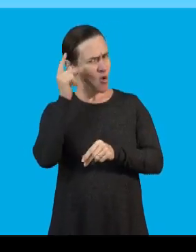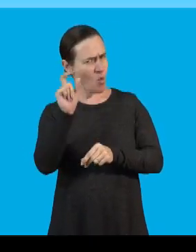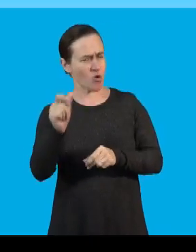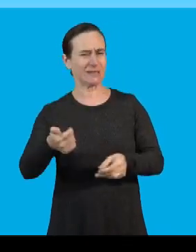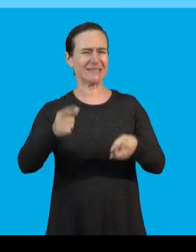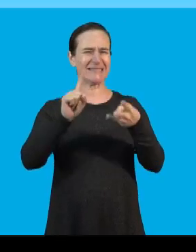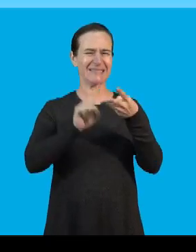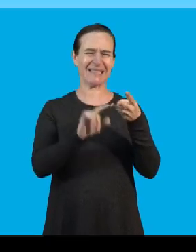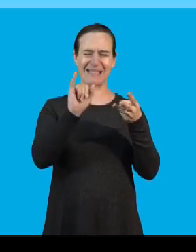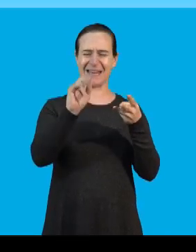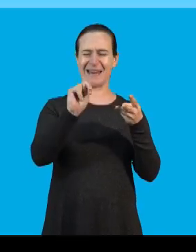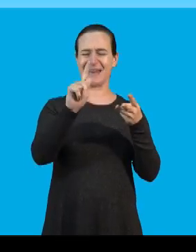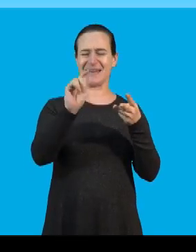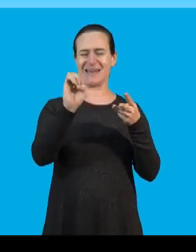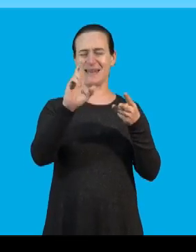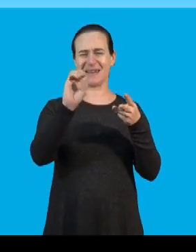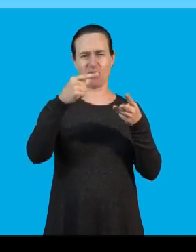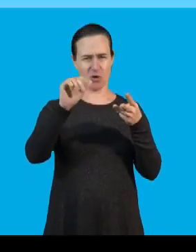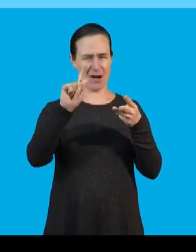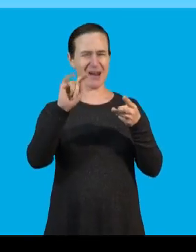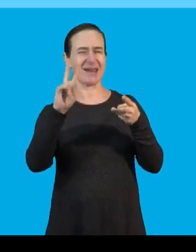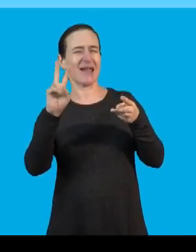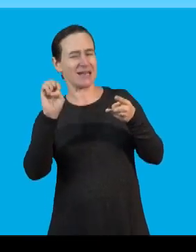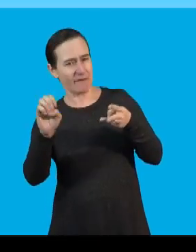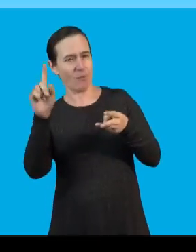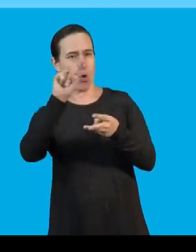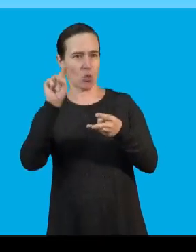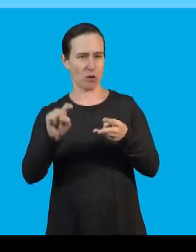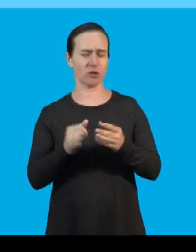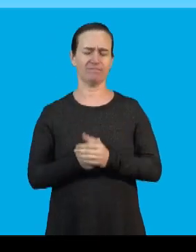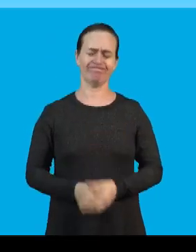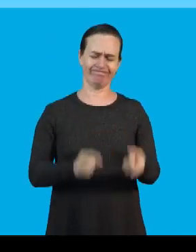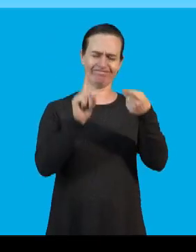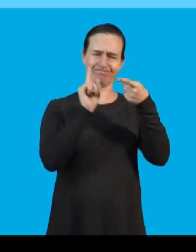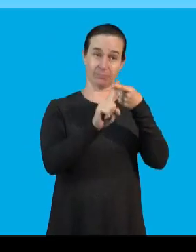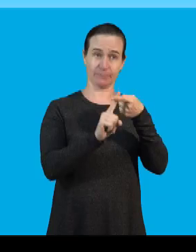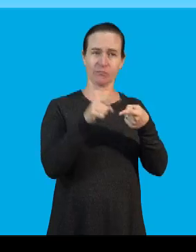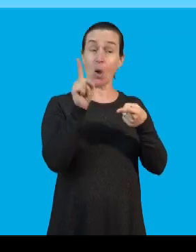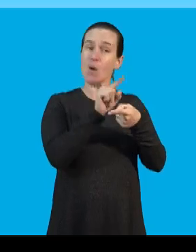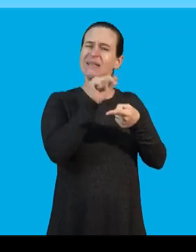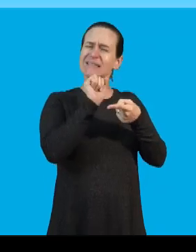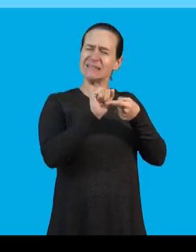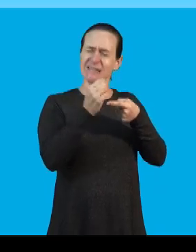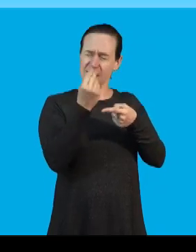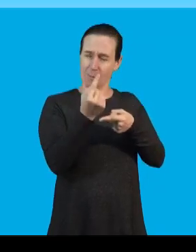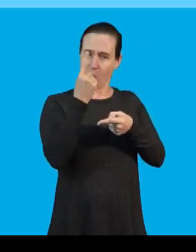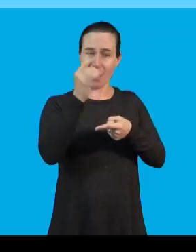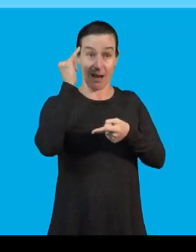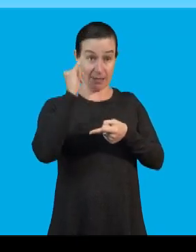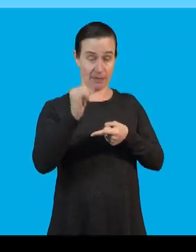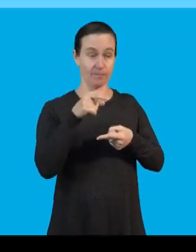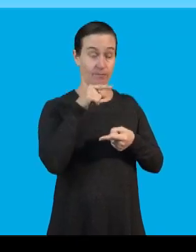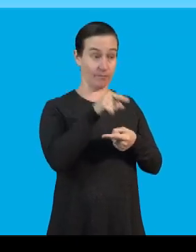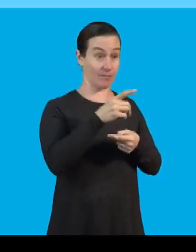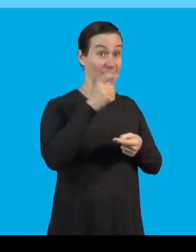interrogative questions. So let's just look at the following. The main idea is that unstable teenage behavior